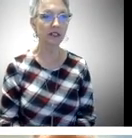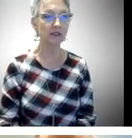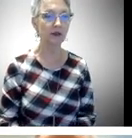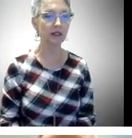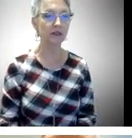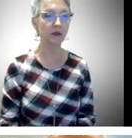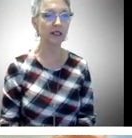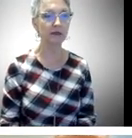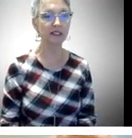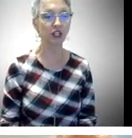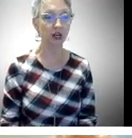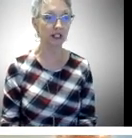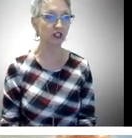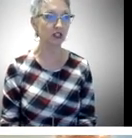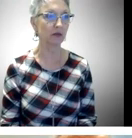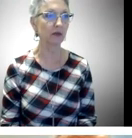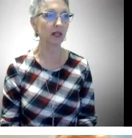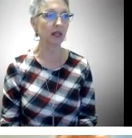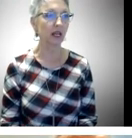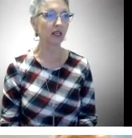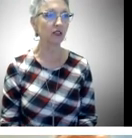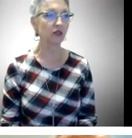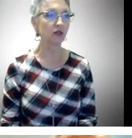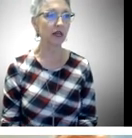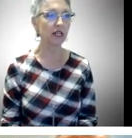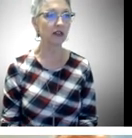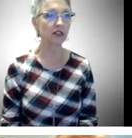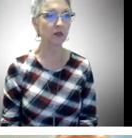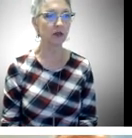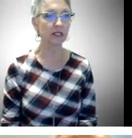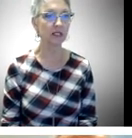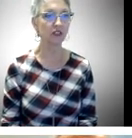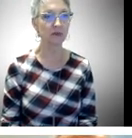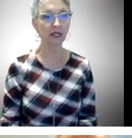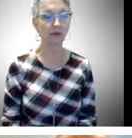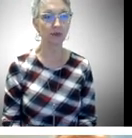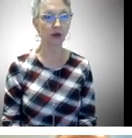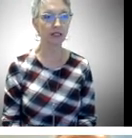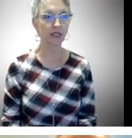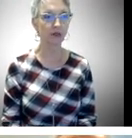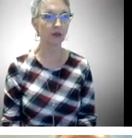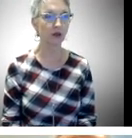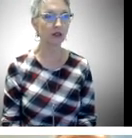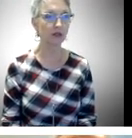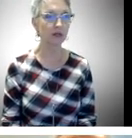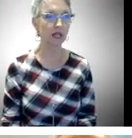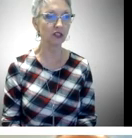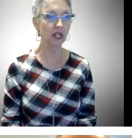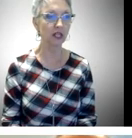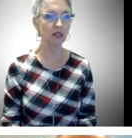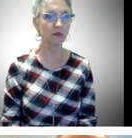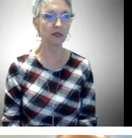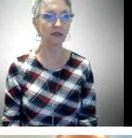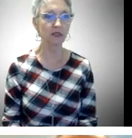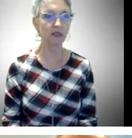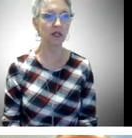have little experience with limited guardianship. As you are training on the supported decision-making process, will you also be